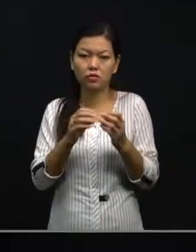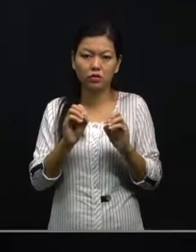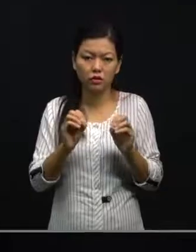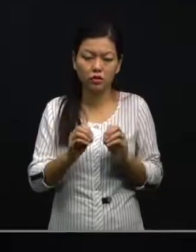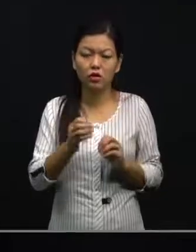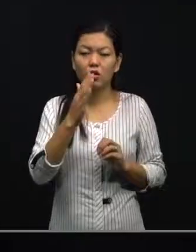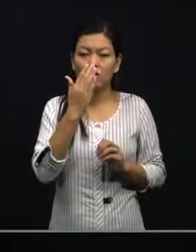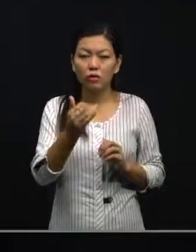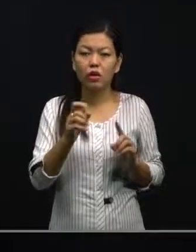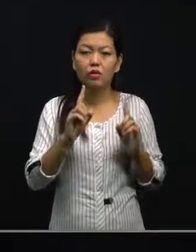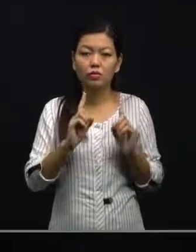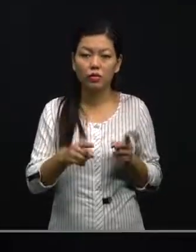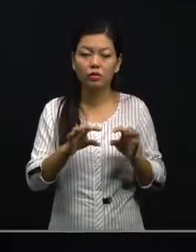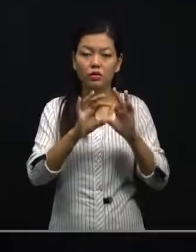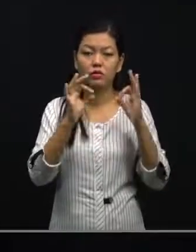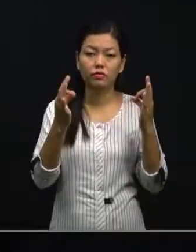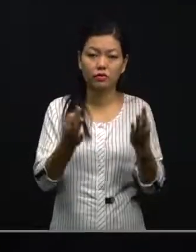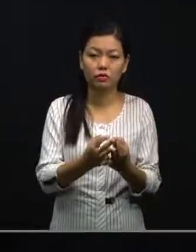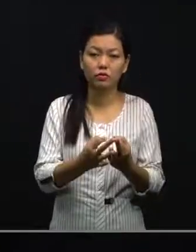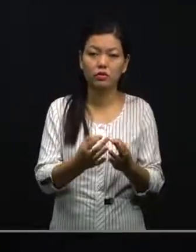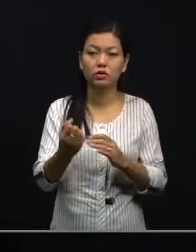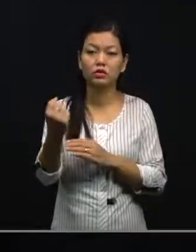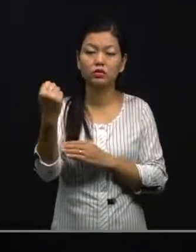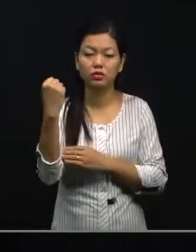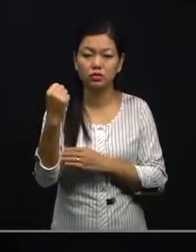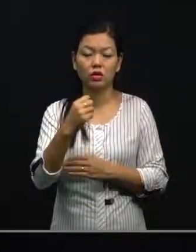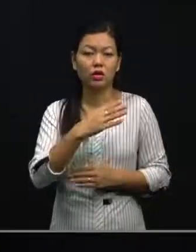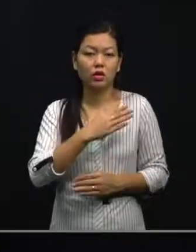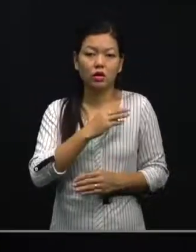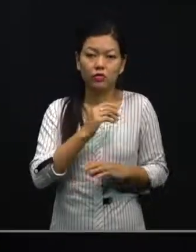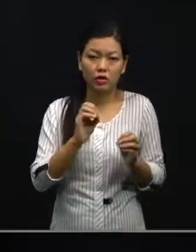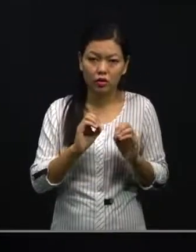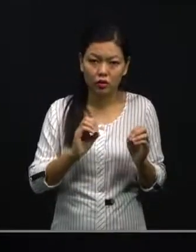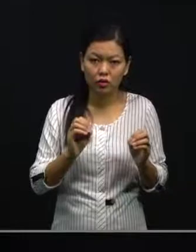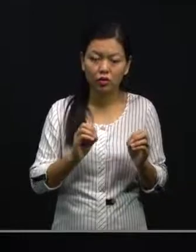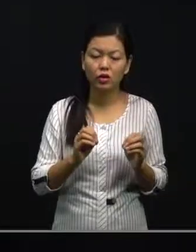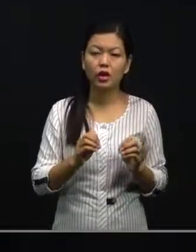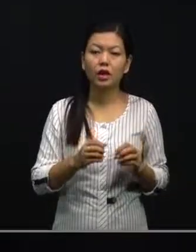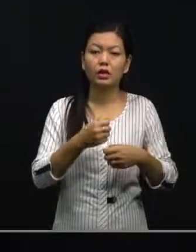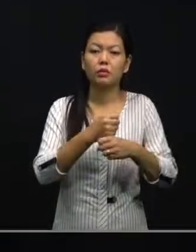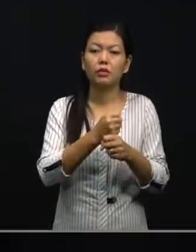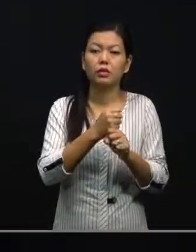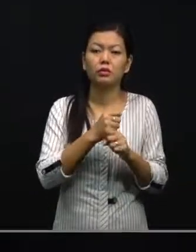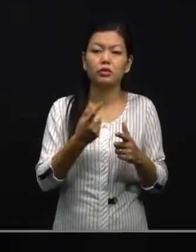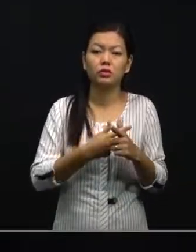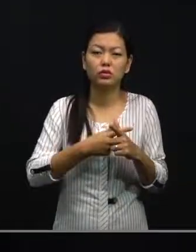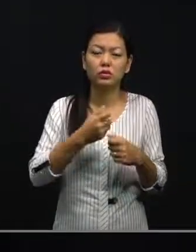down and humiliate himself. The ghost humiliated himself when his plan was foiled. Instead of